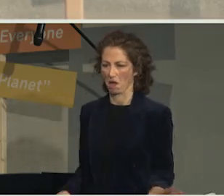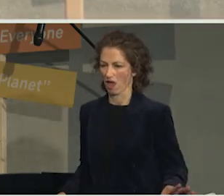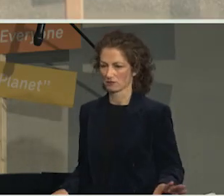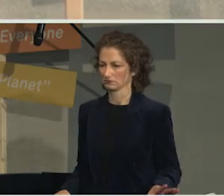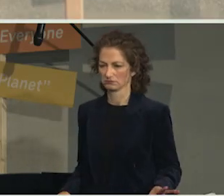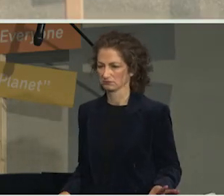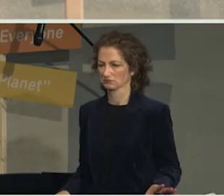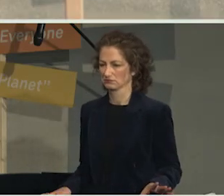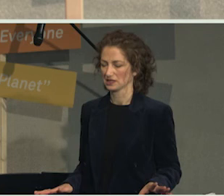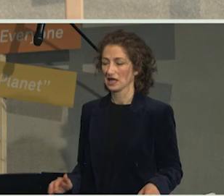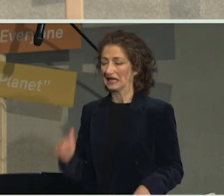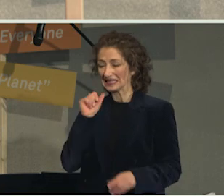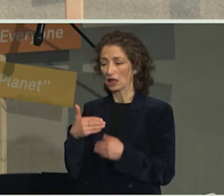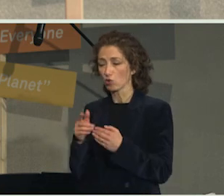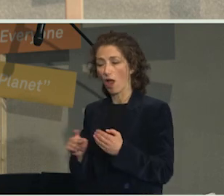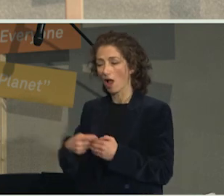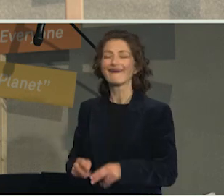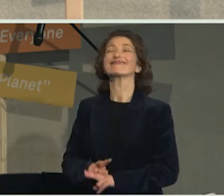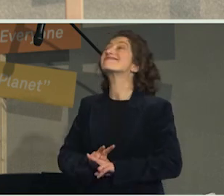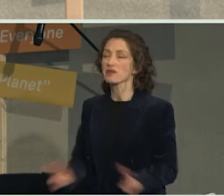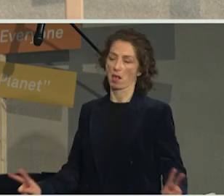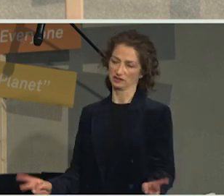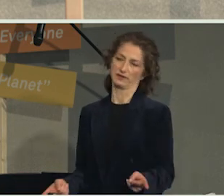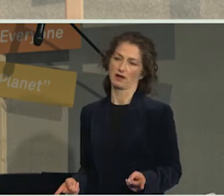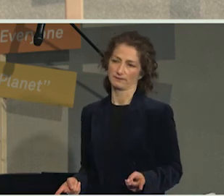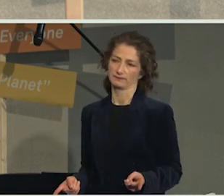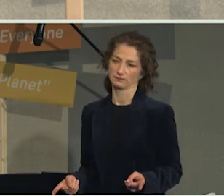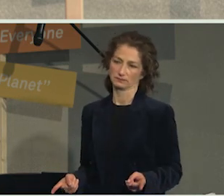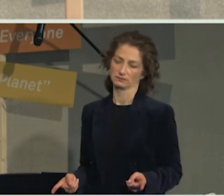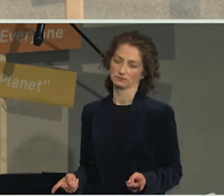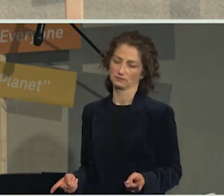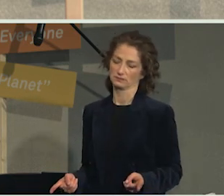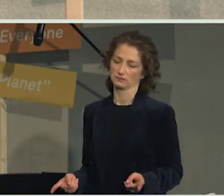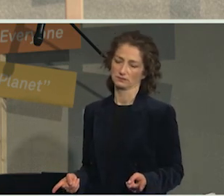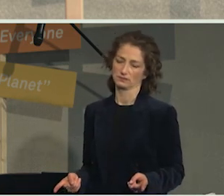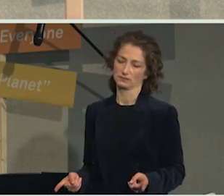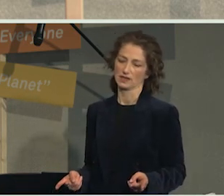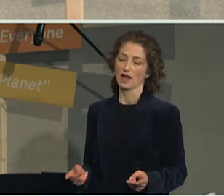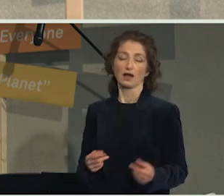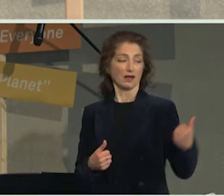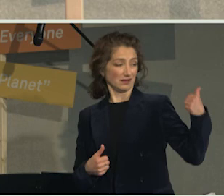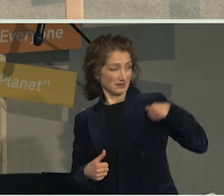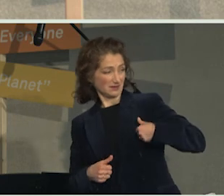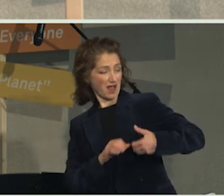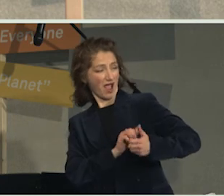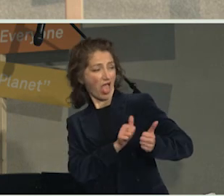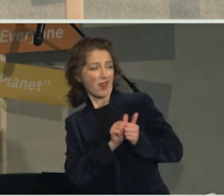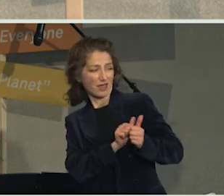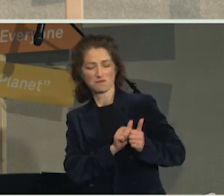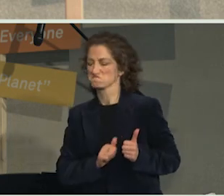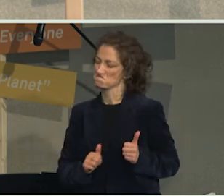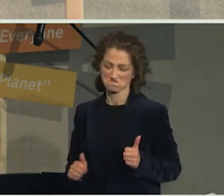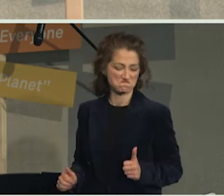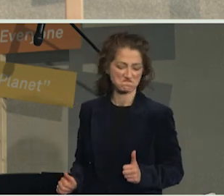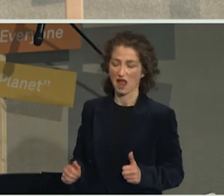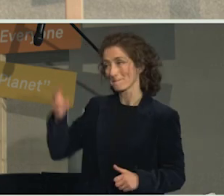to go around to any back door ever again, whether to urge to do so by an ally, urged to do so